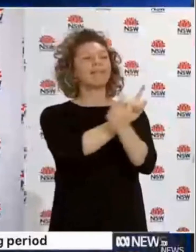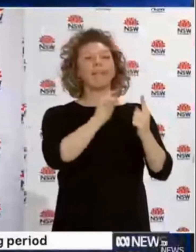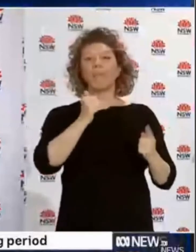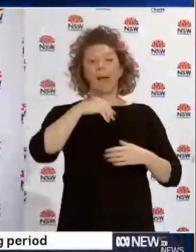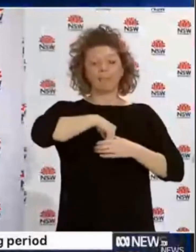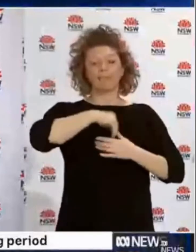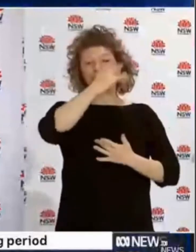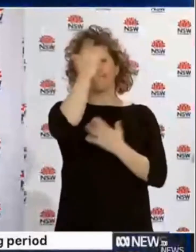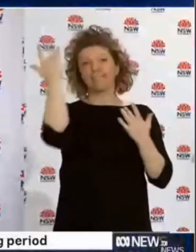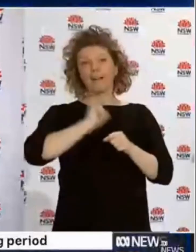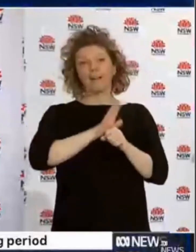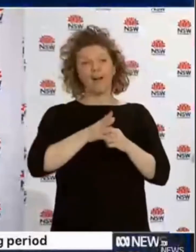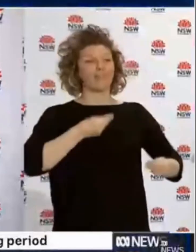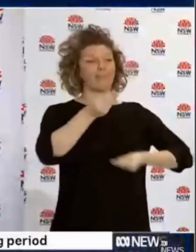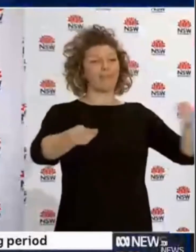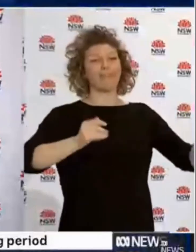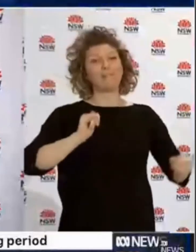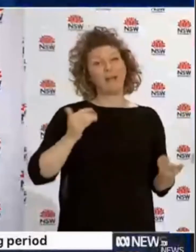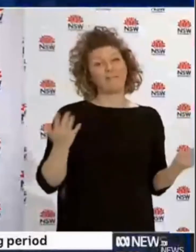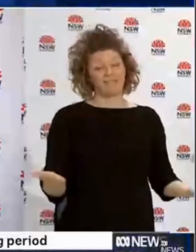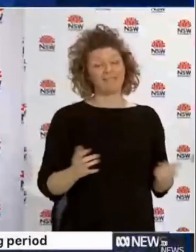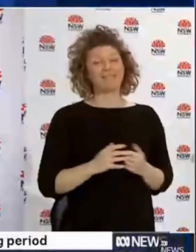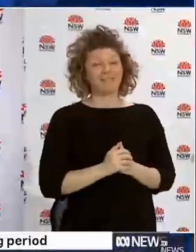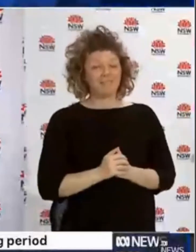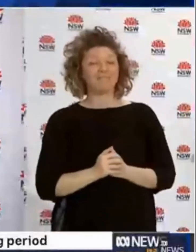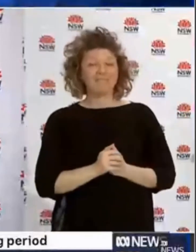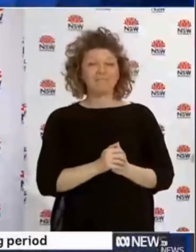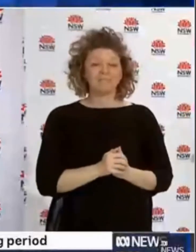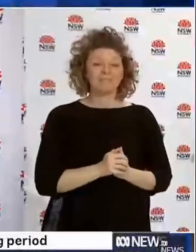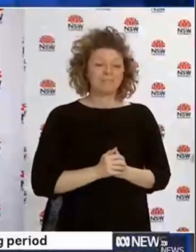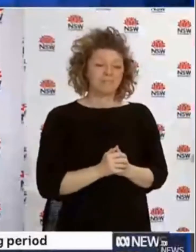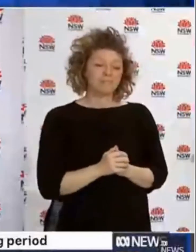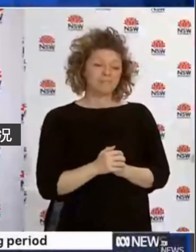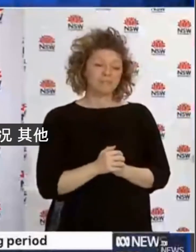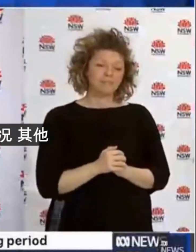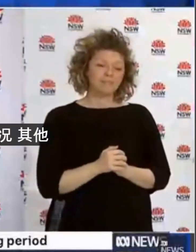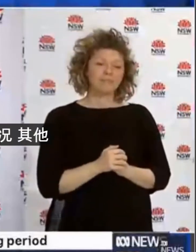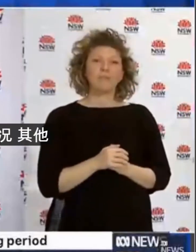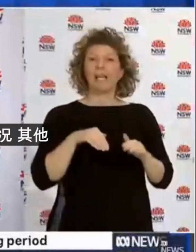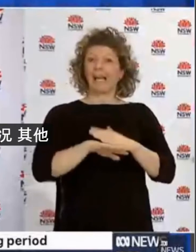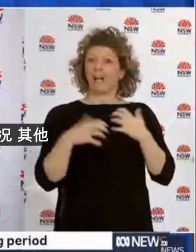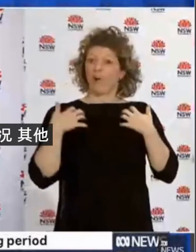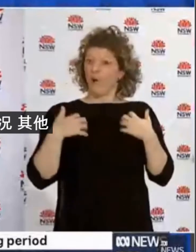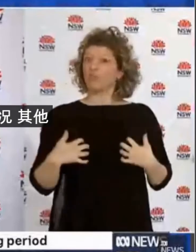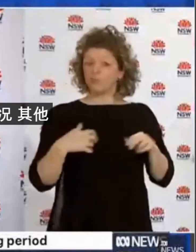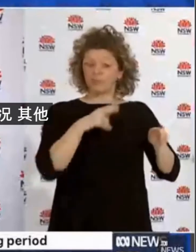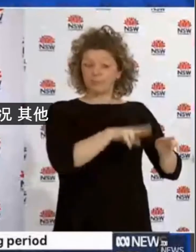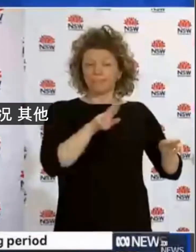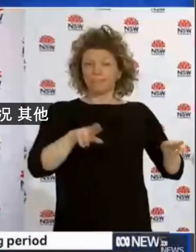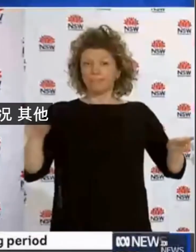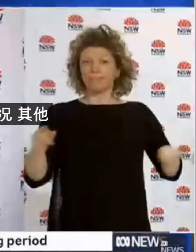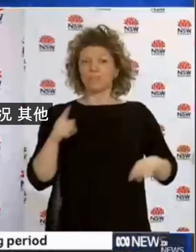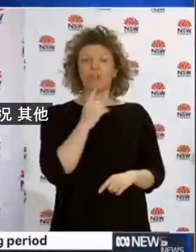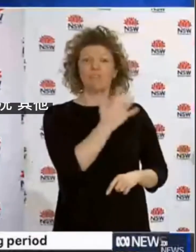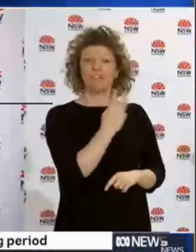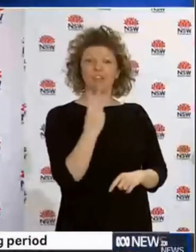investigating the status of the others. Of the 53 patients in ICU, 6 are in their